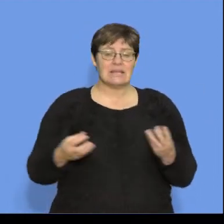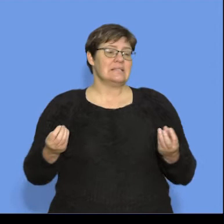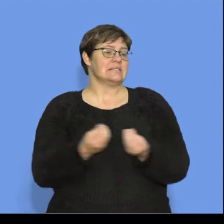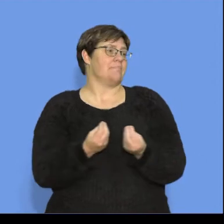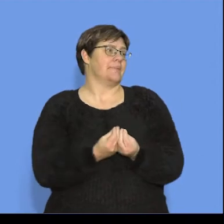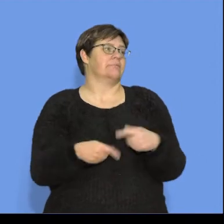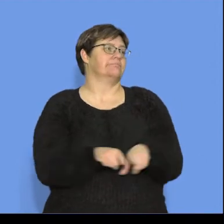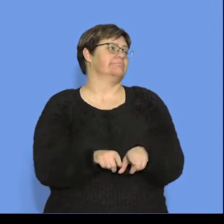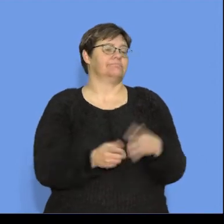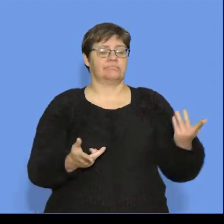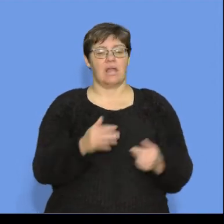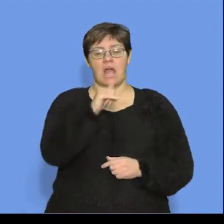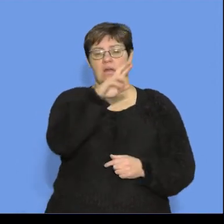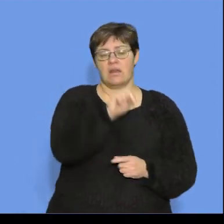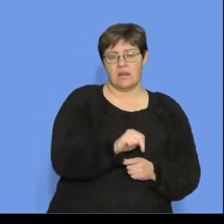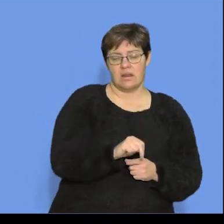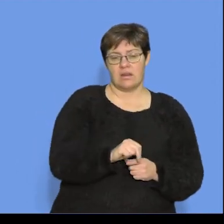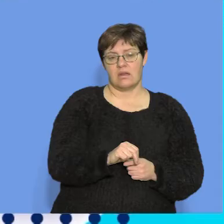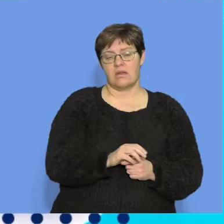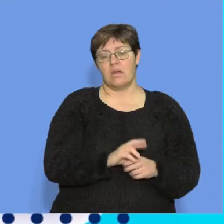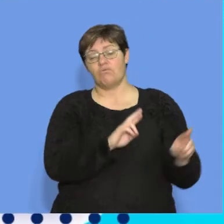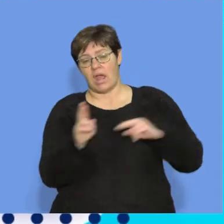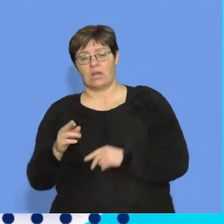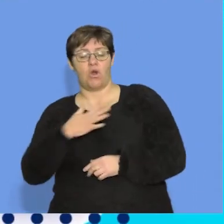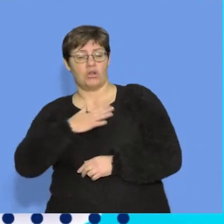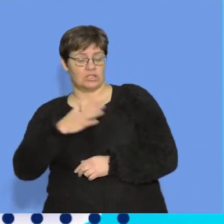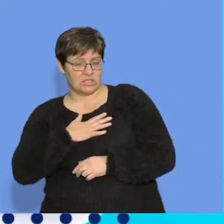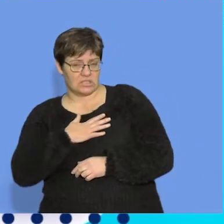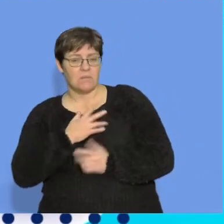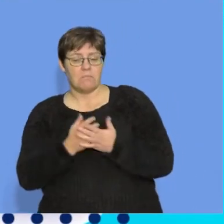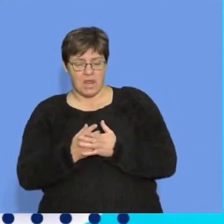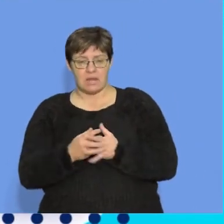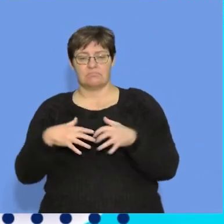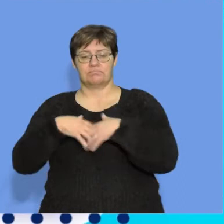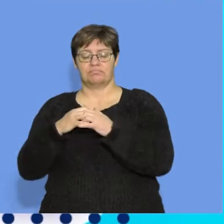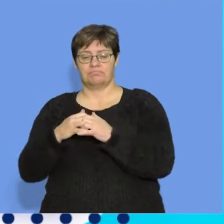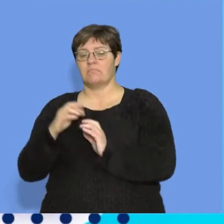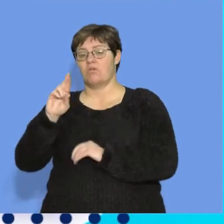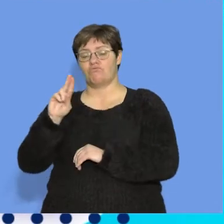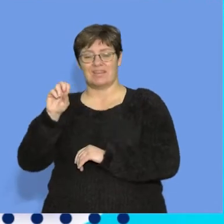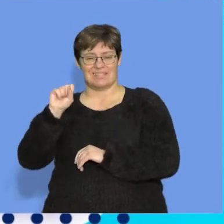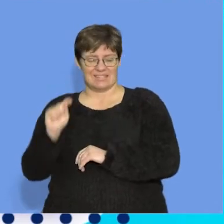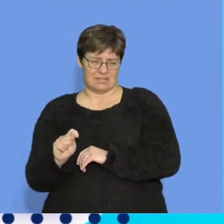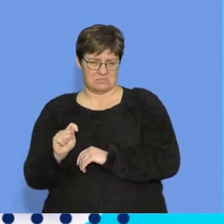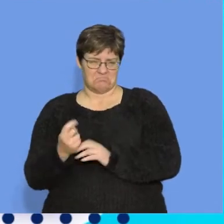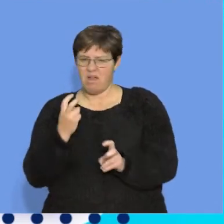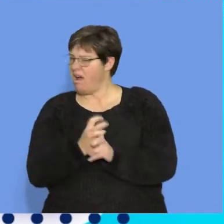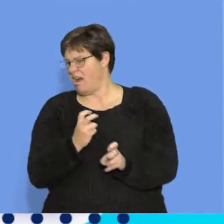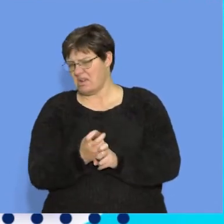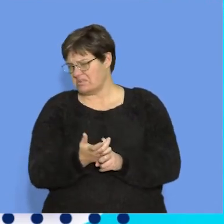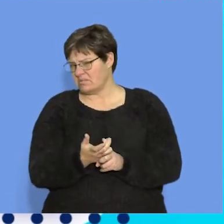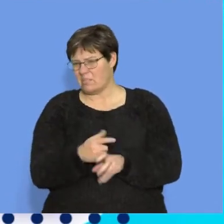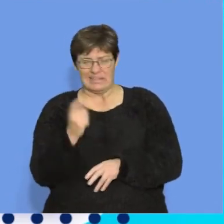like iron reacting with oxygen to produce rust. Not very hard or not